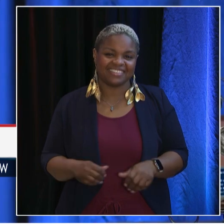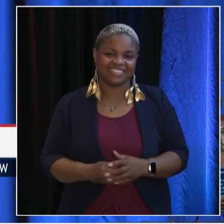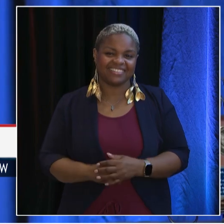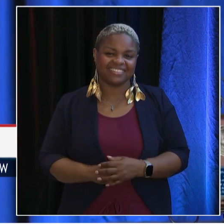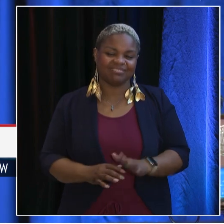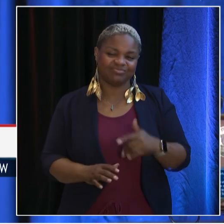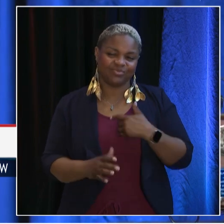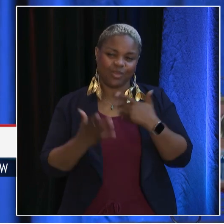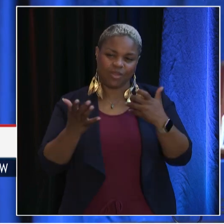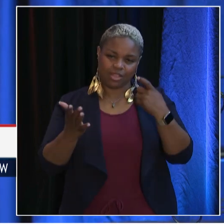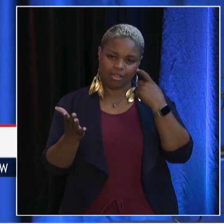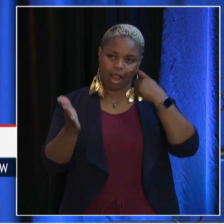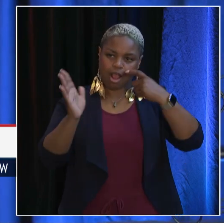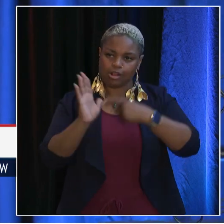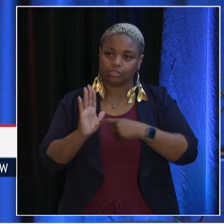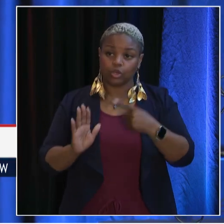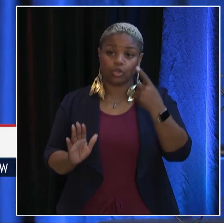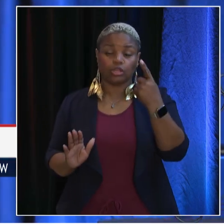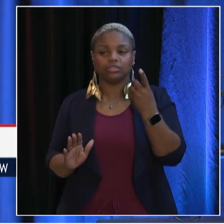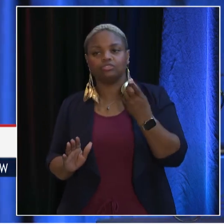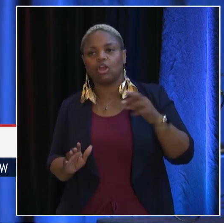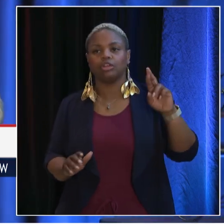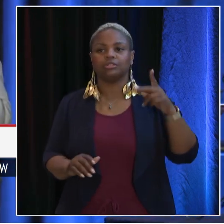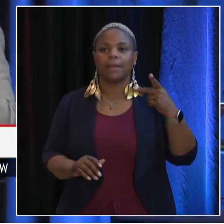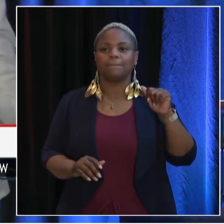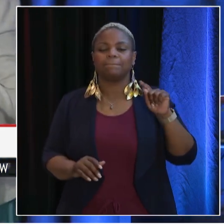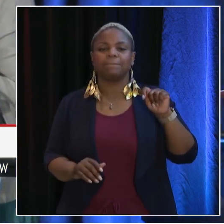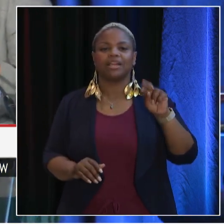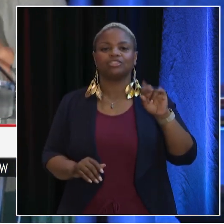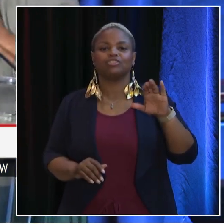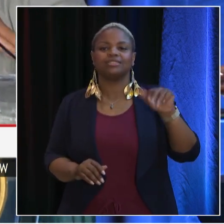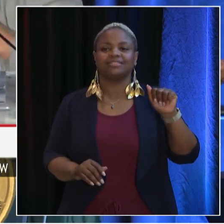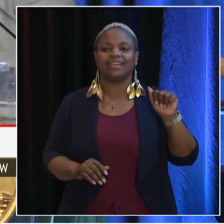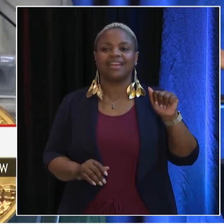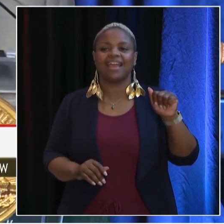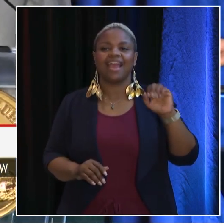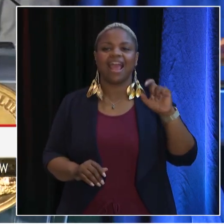Dr. Patricia Elwood to the people of the District of Columbia.